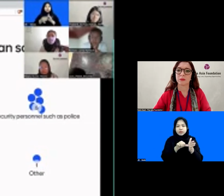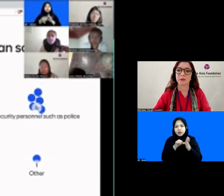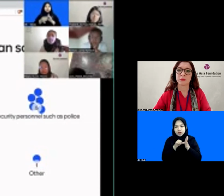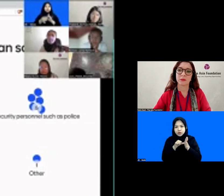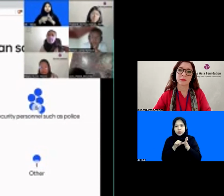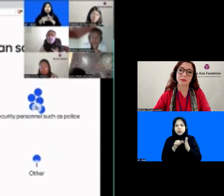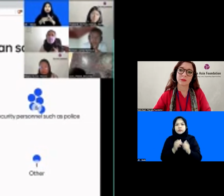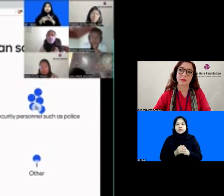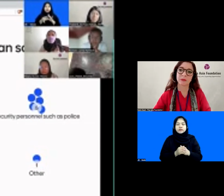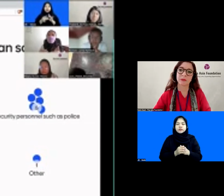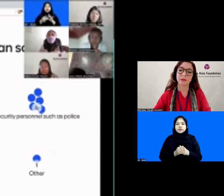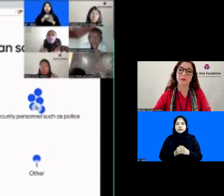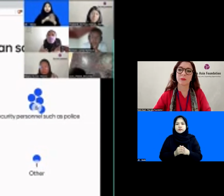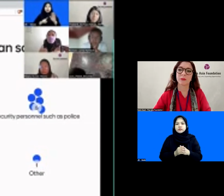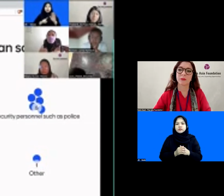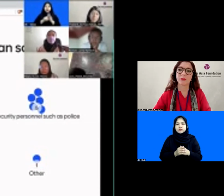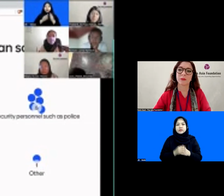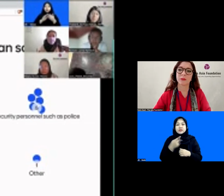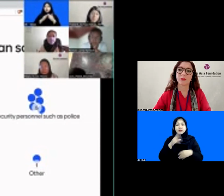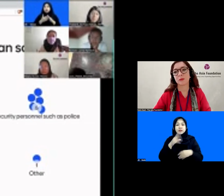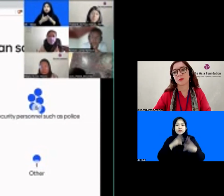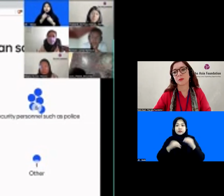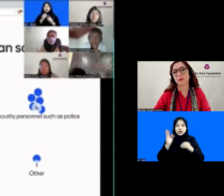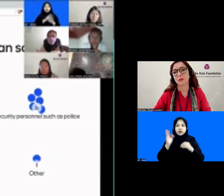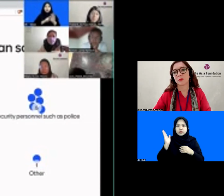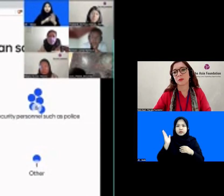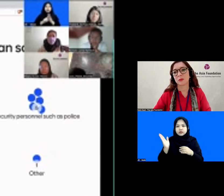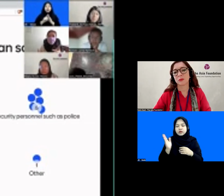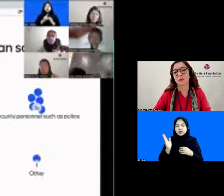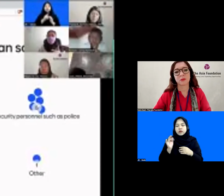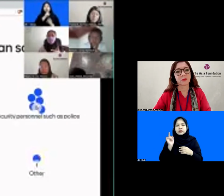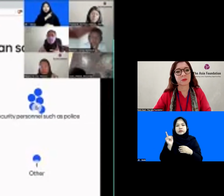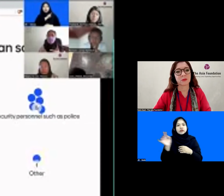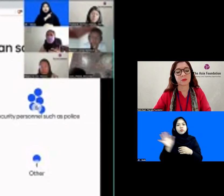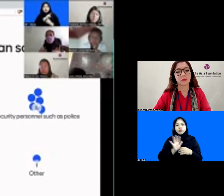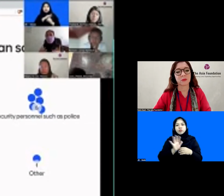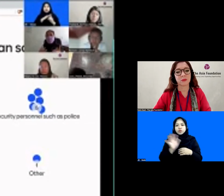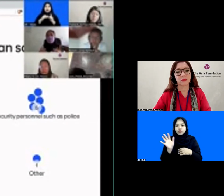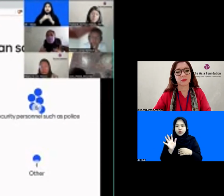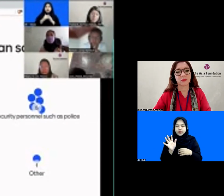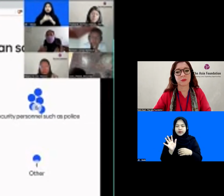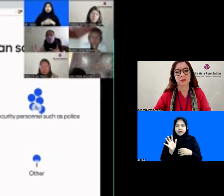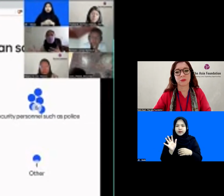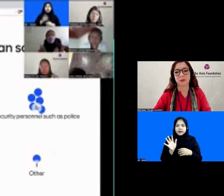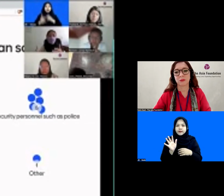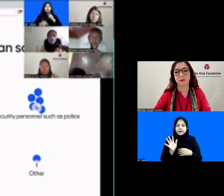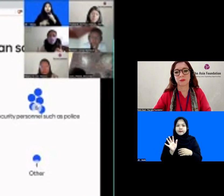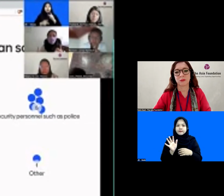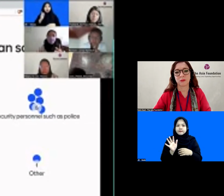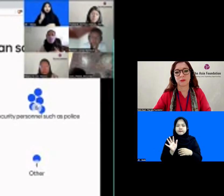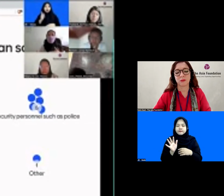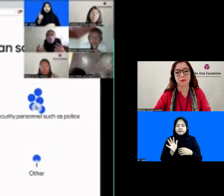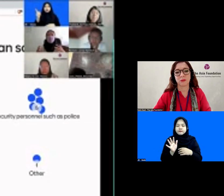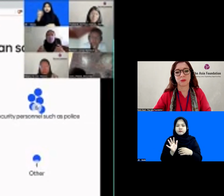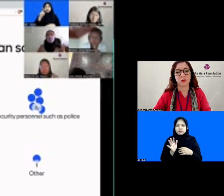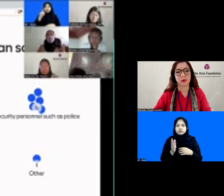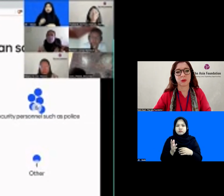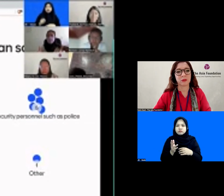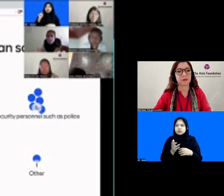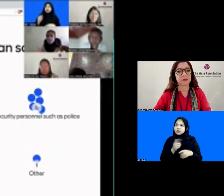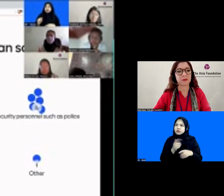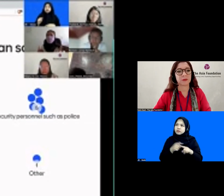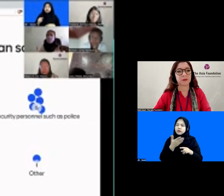thing. So I think when you talk about these kind of questions, it's not really per se who should play a role, but how do each of